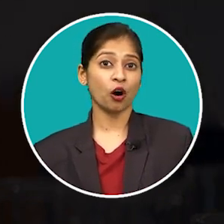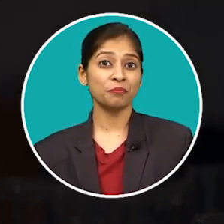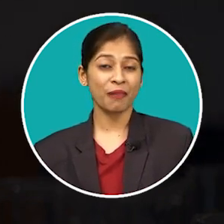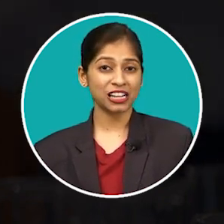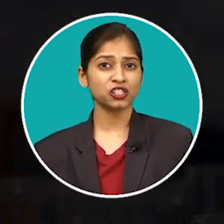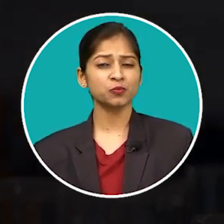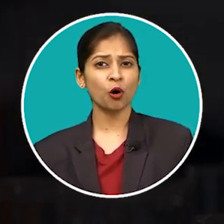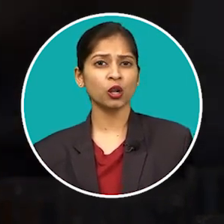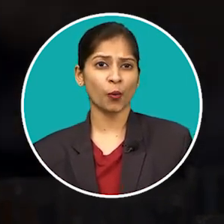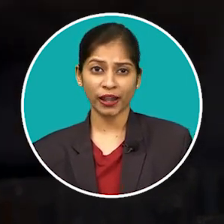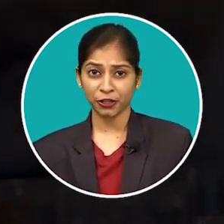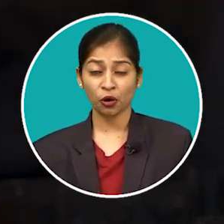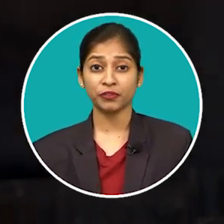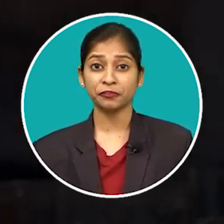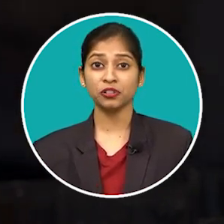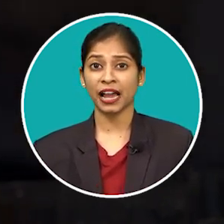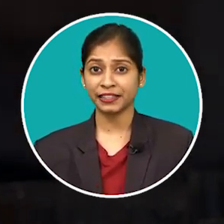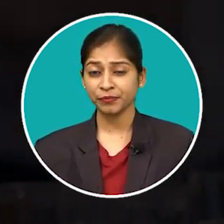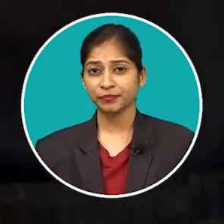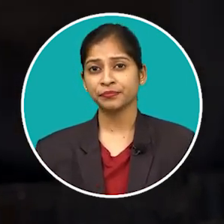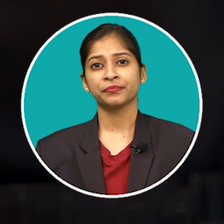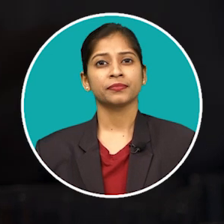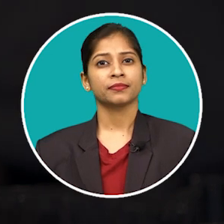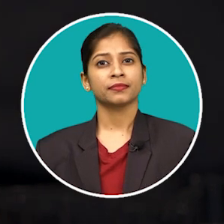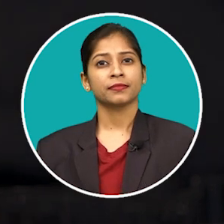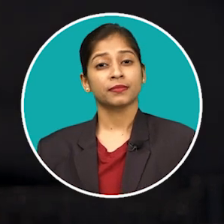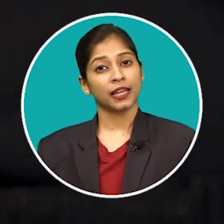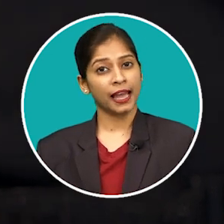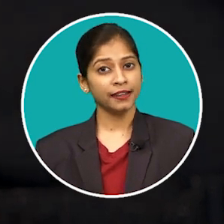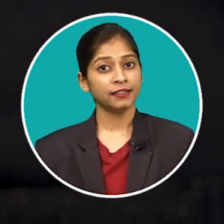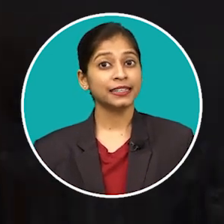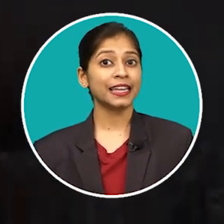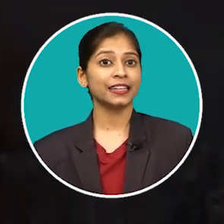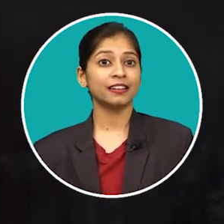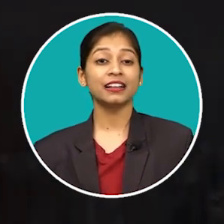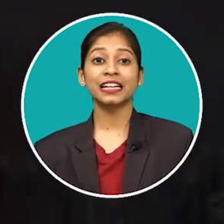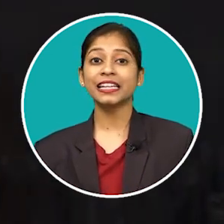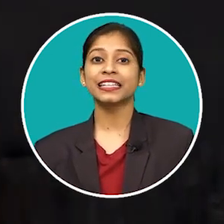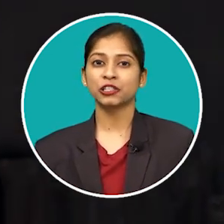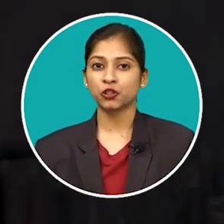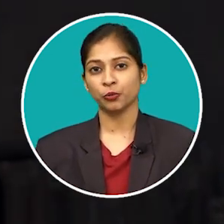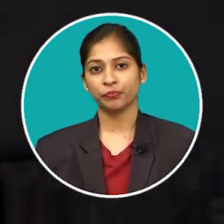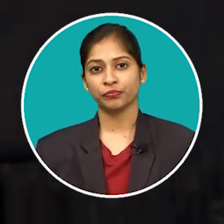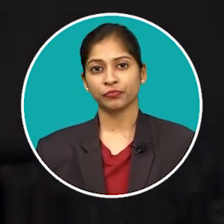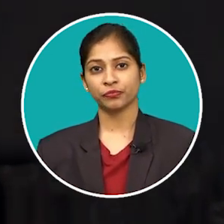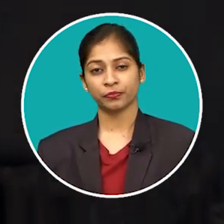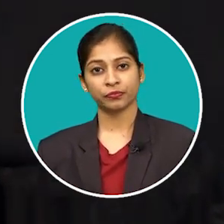Grind or mash a small quantity of the food item and take in a clean test